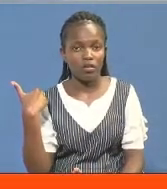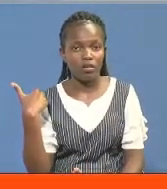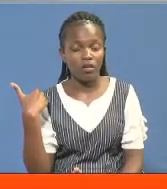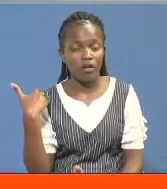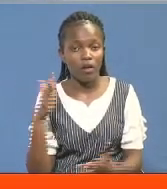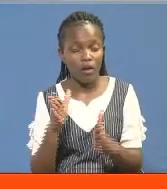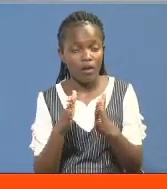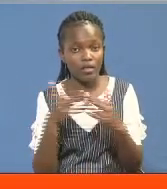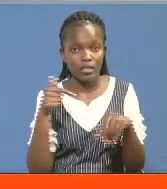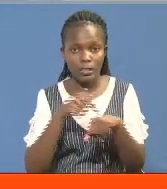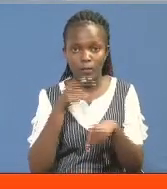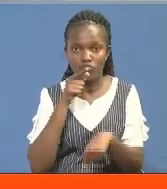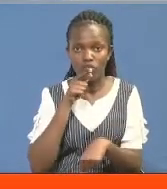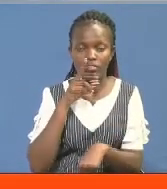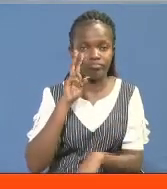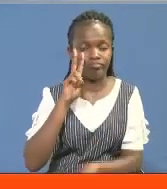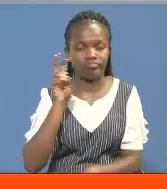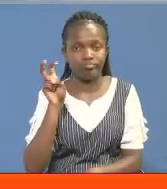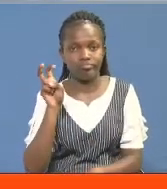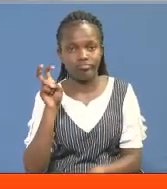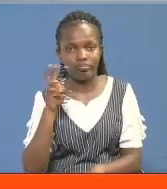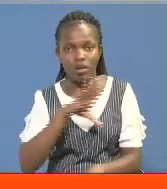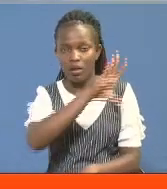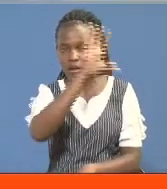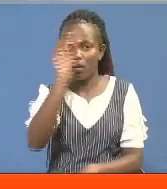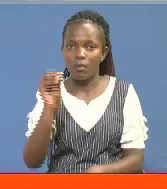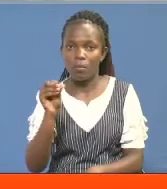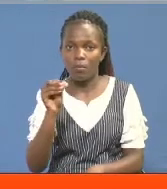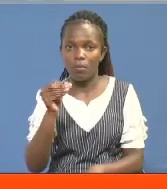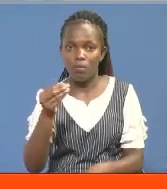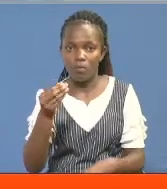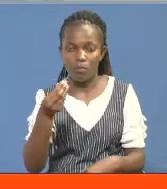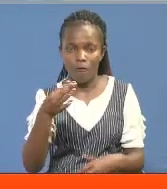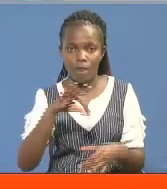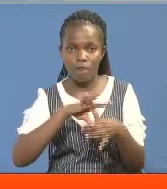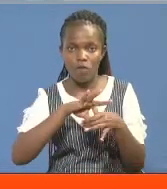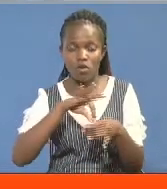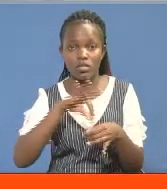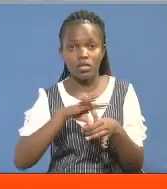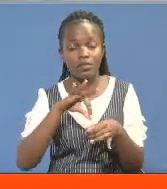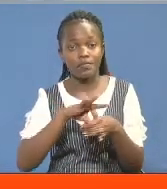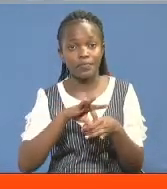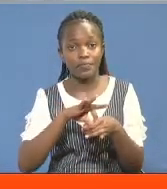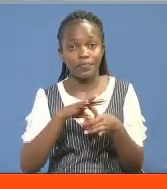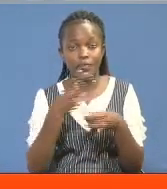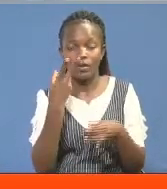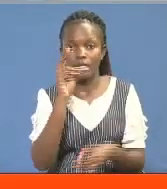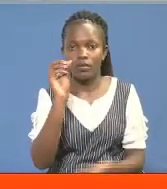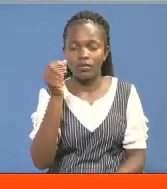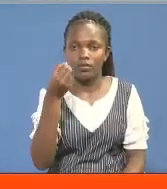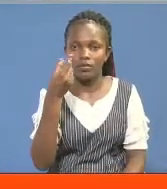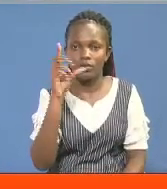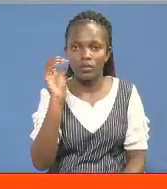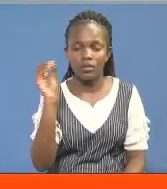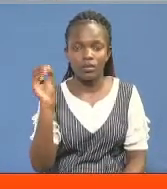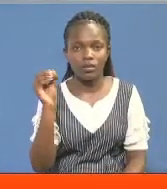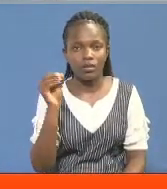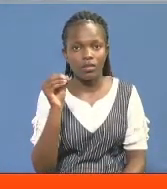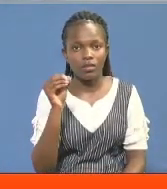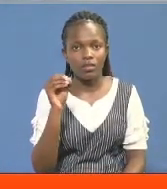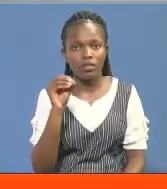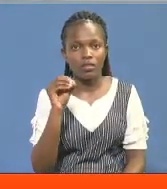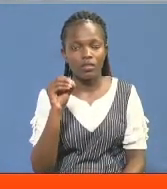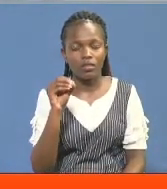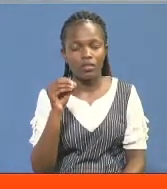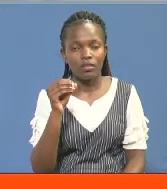then when you looked at the percentage that voted to endorse the 2010 Constitution, it was a